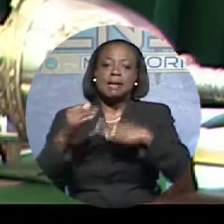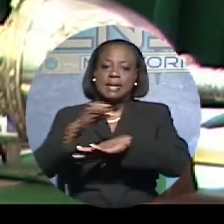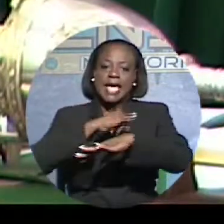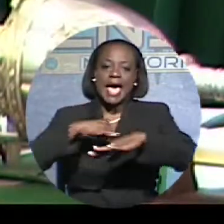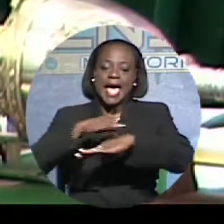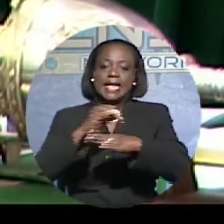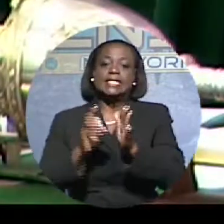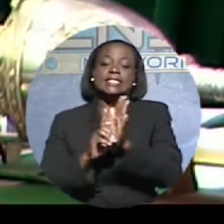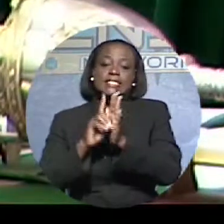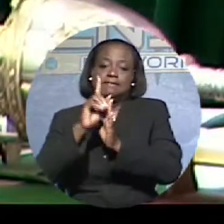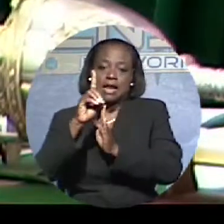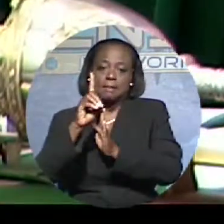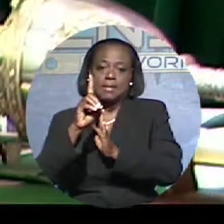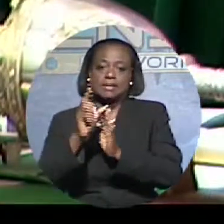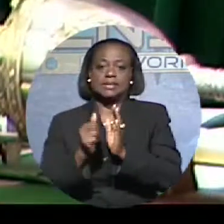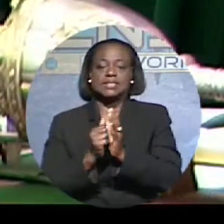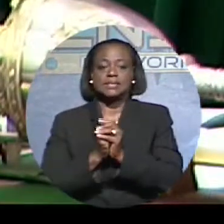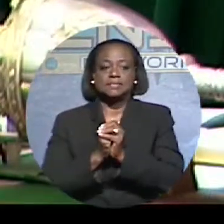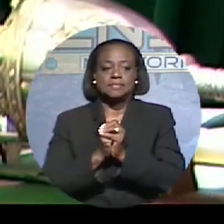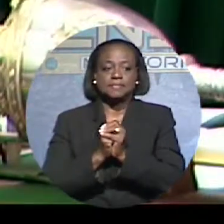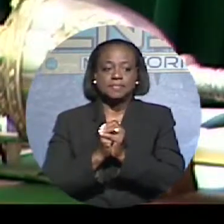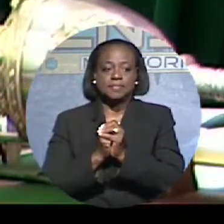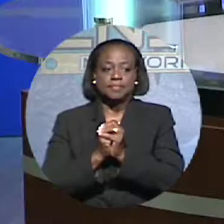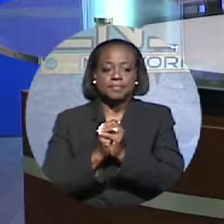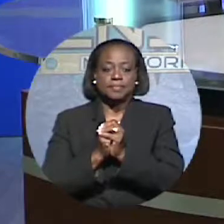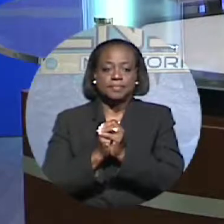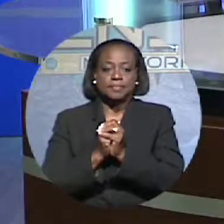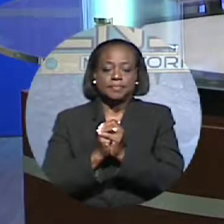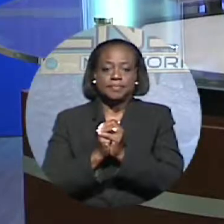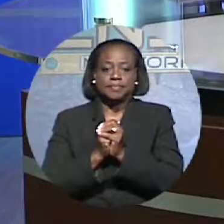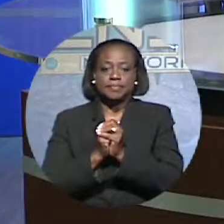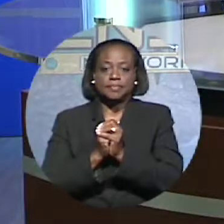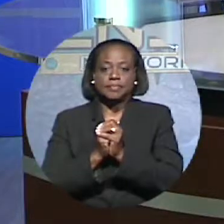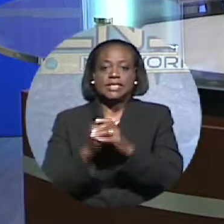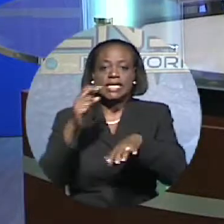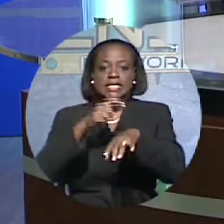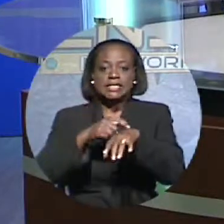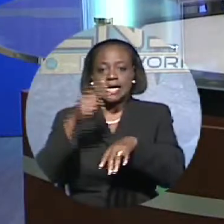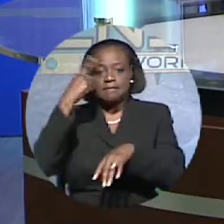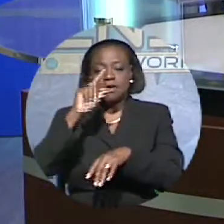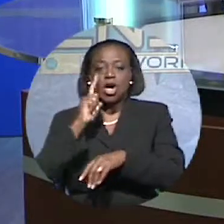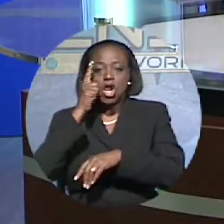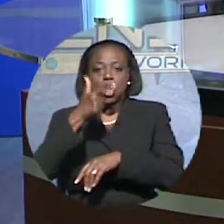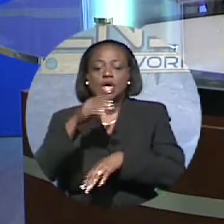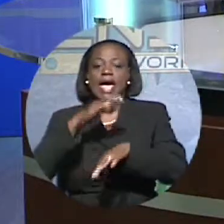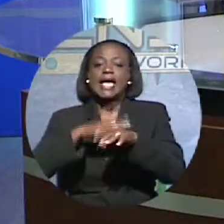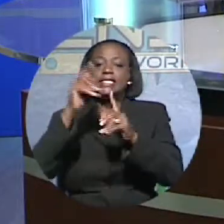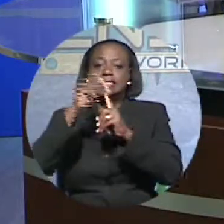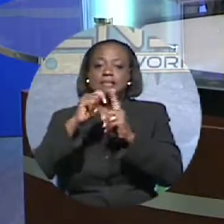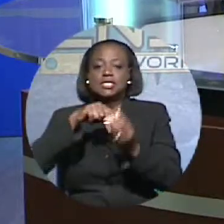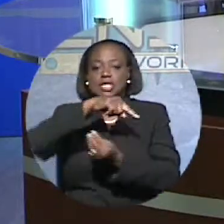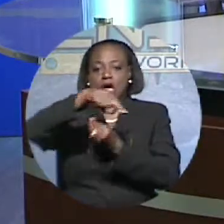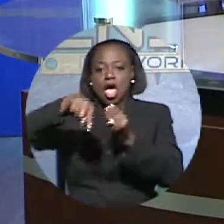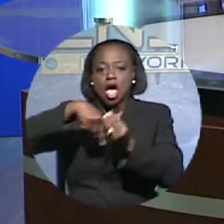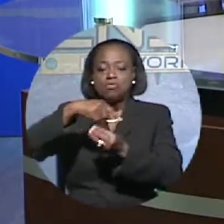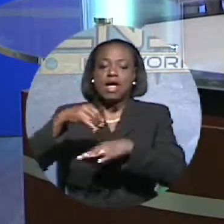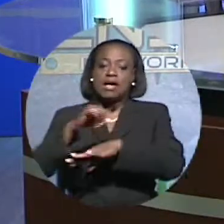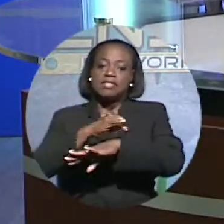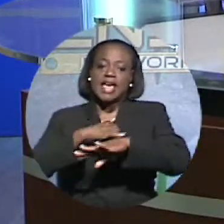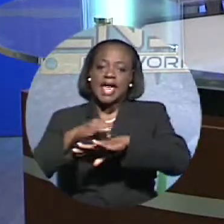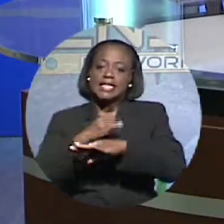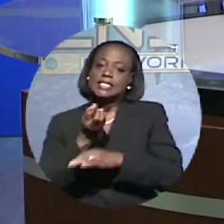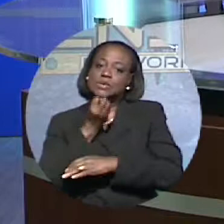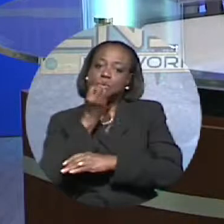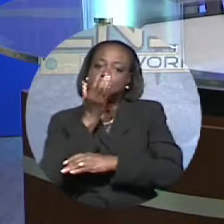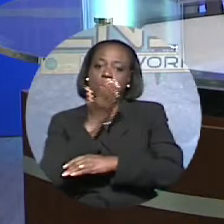them. I'm Carla Palmer for ZNS Network News. Well, it's time for a look at temperatures around the islands. It's warming up,